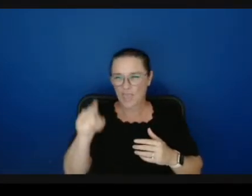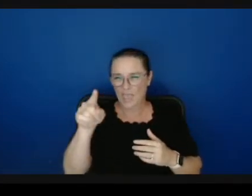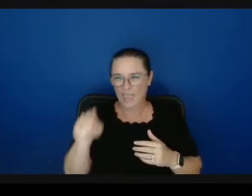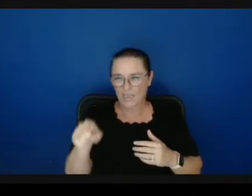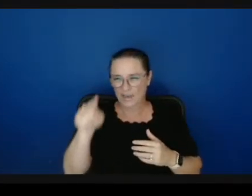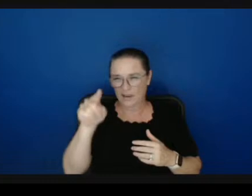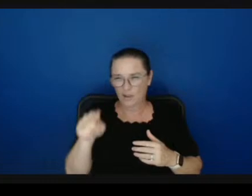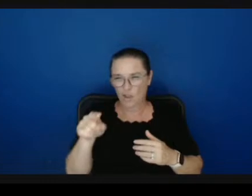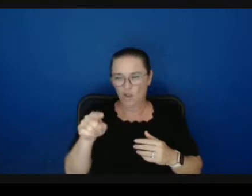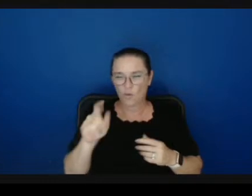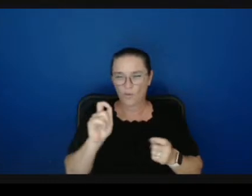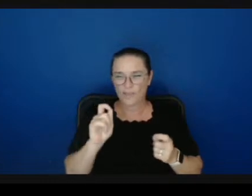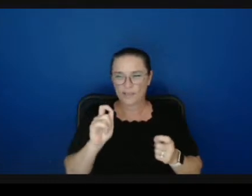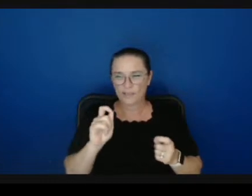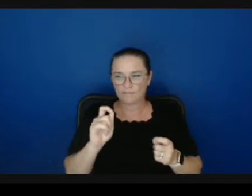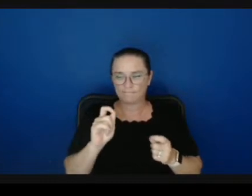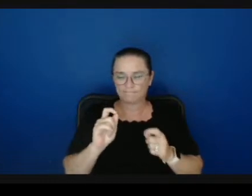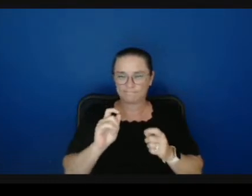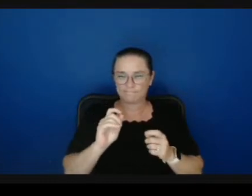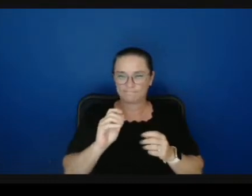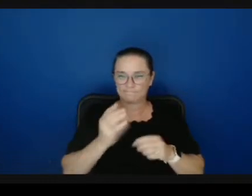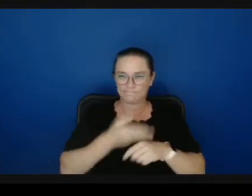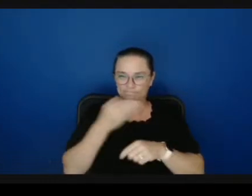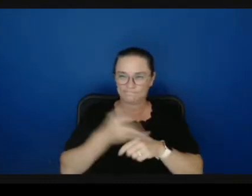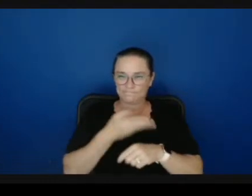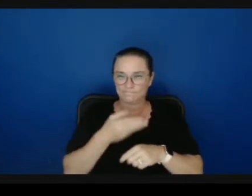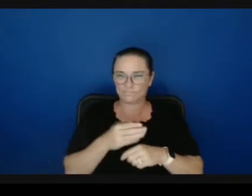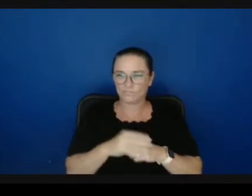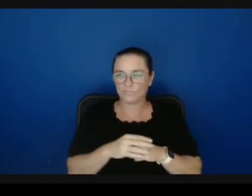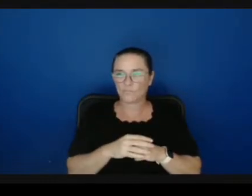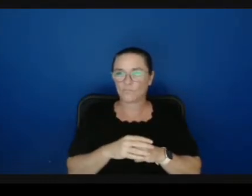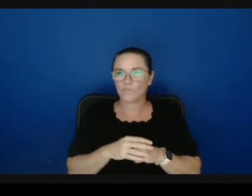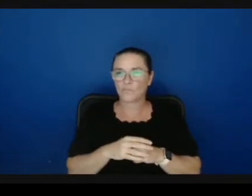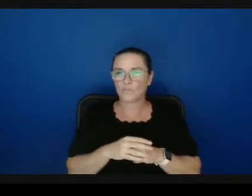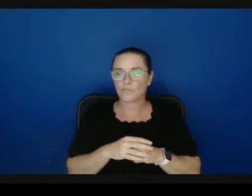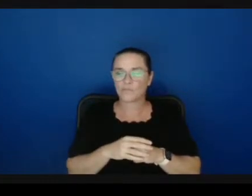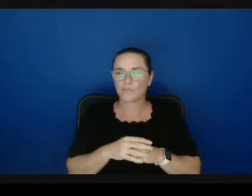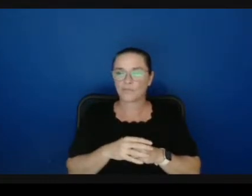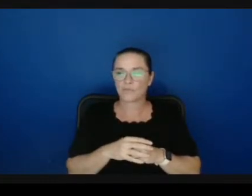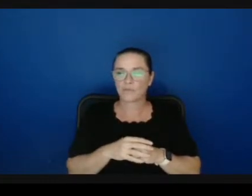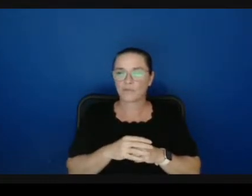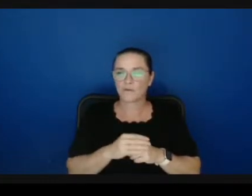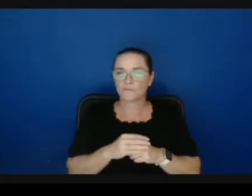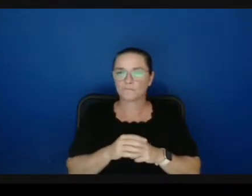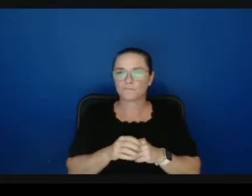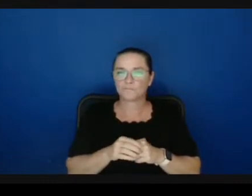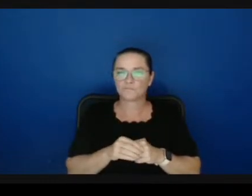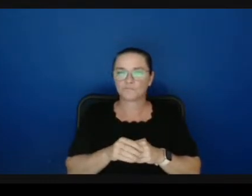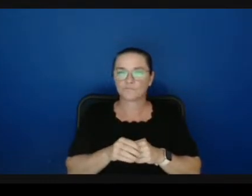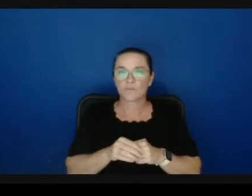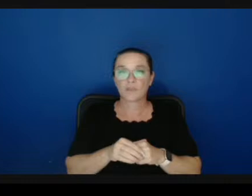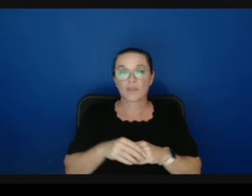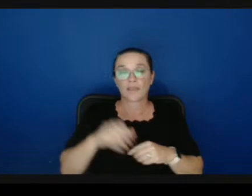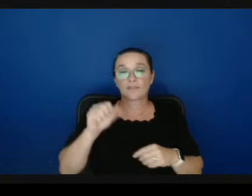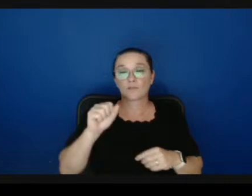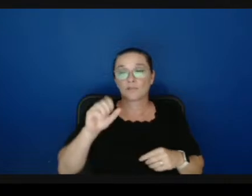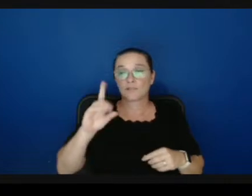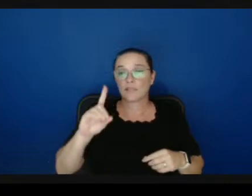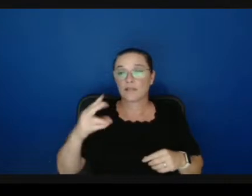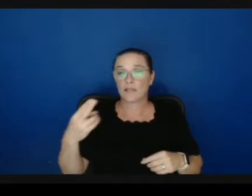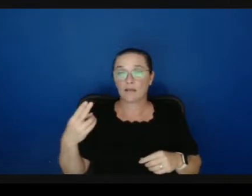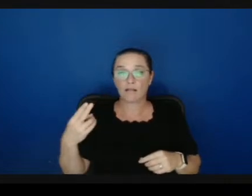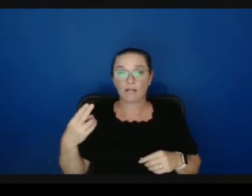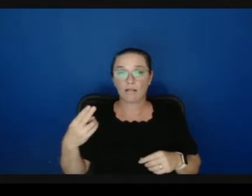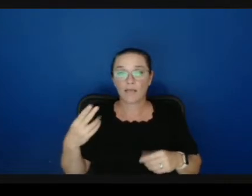of a missing pixel right there. They cleared all that out so you can see what's going on. The Sand Hill Station has